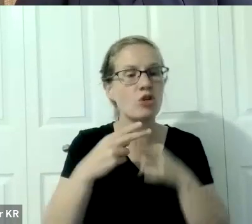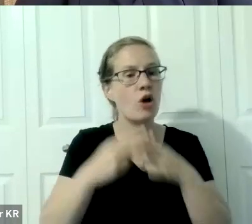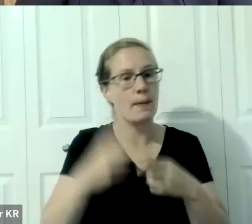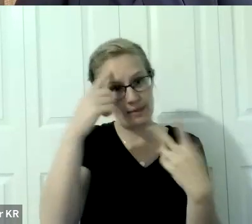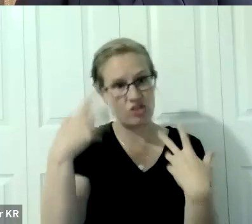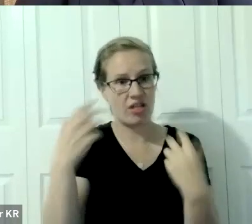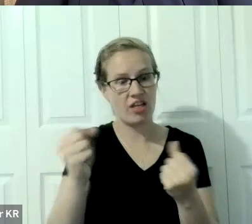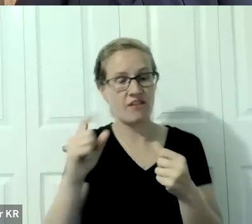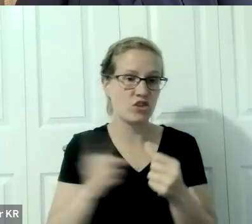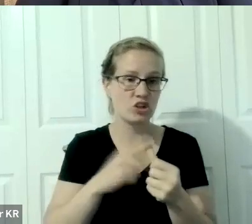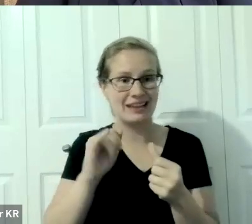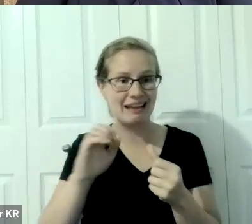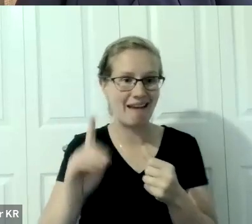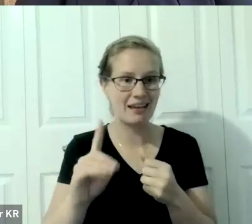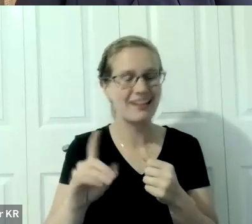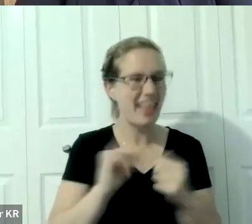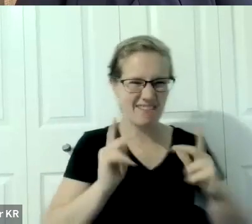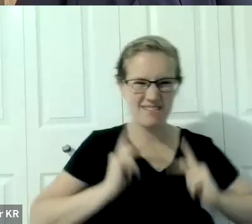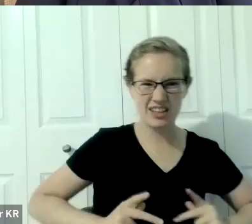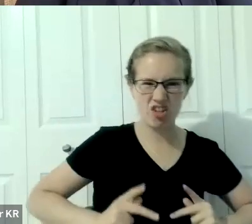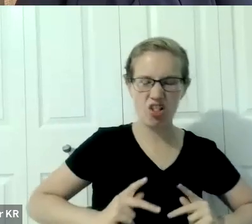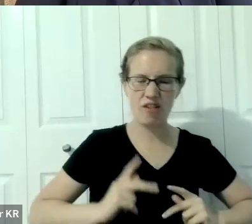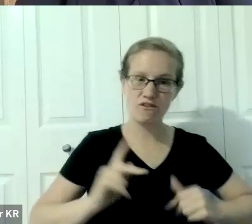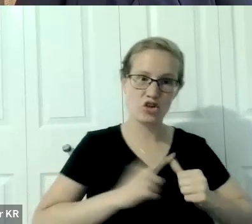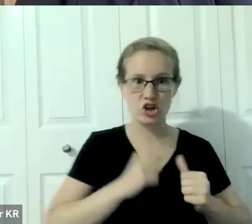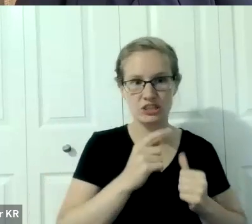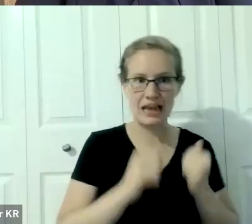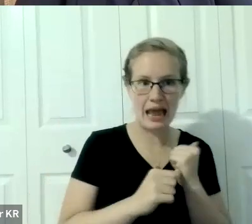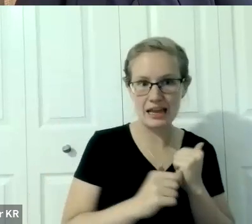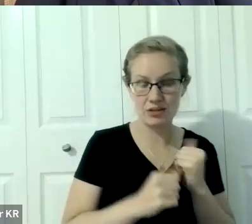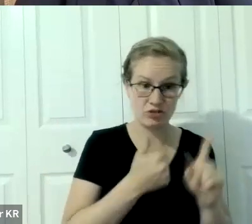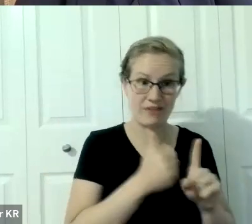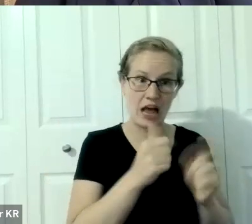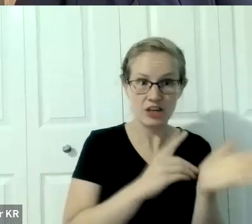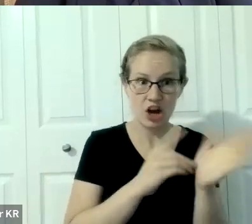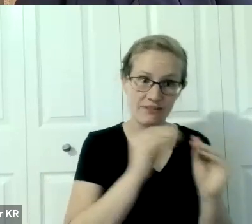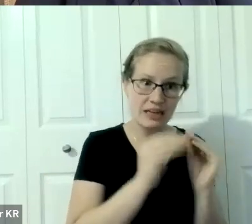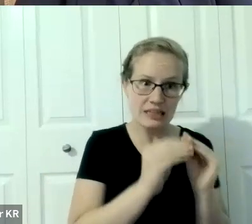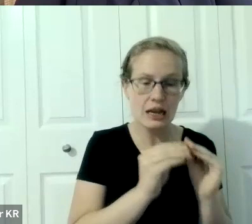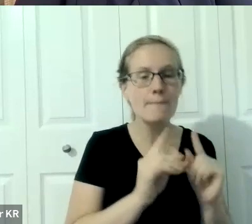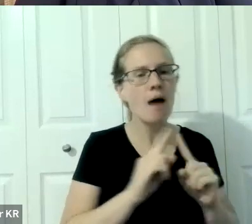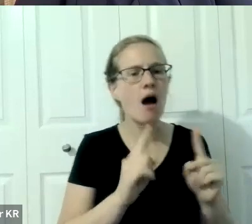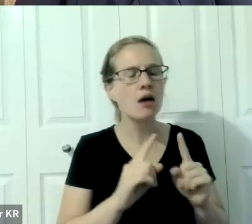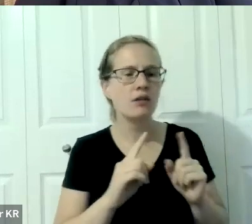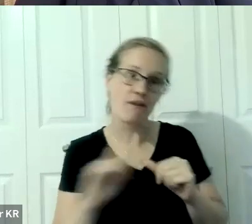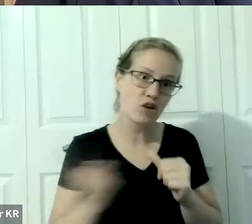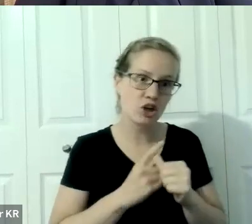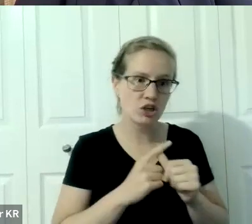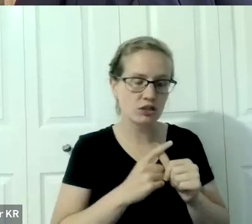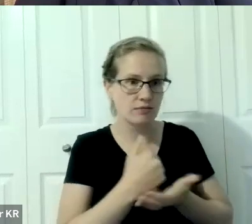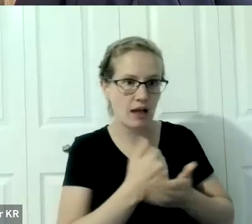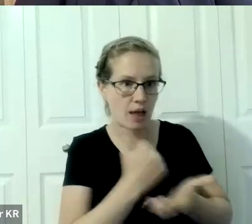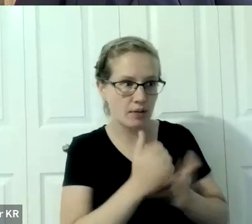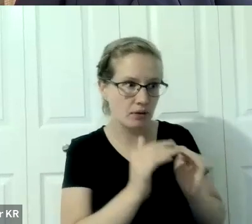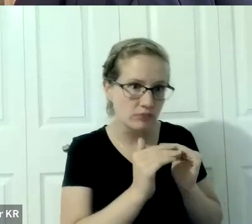First Aid, just like physical first aid, where you're not the physician fixing them up after the accident, but you're stabilizing them to